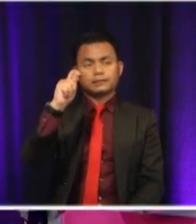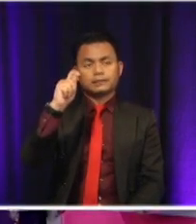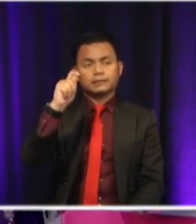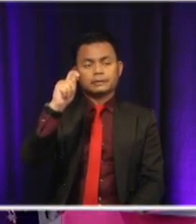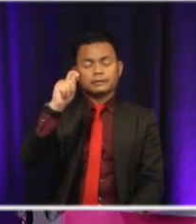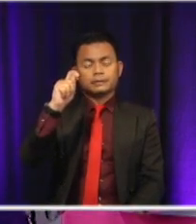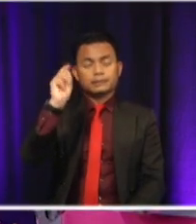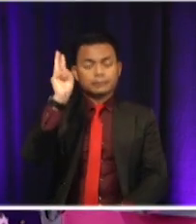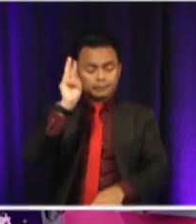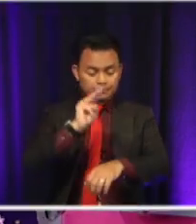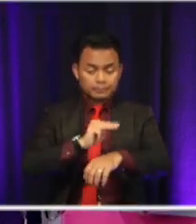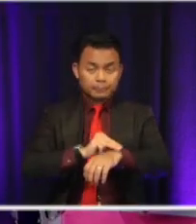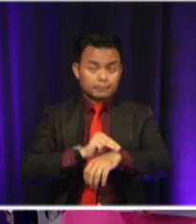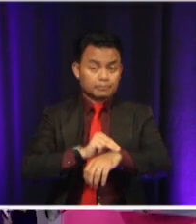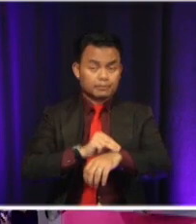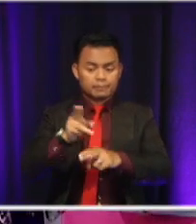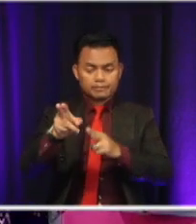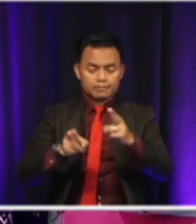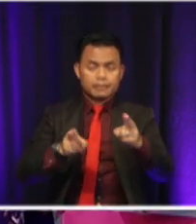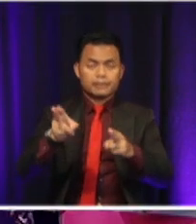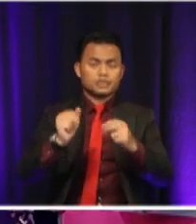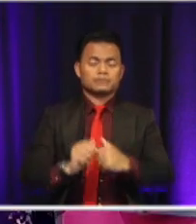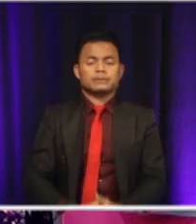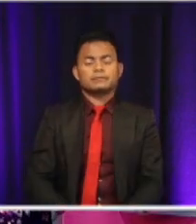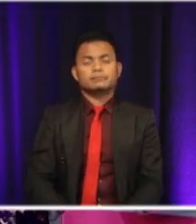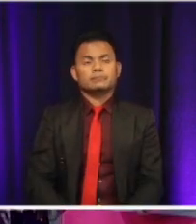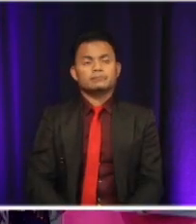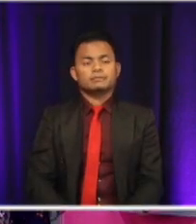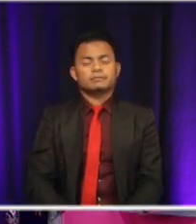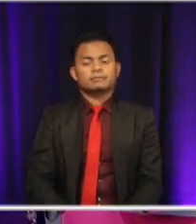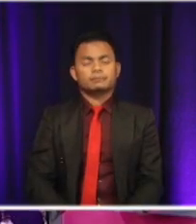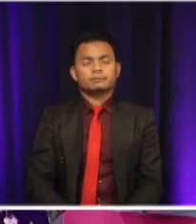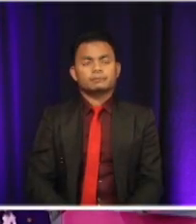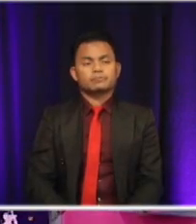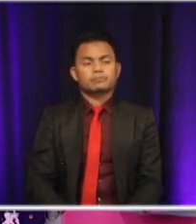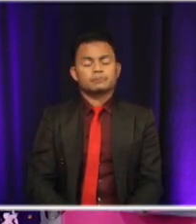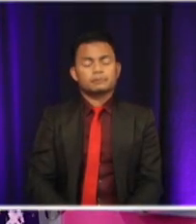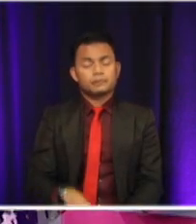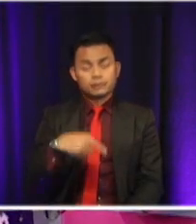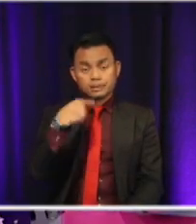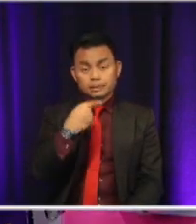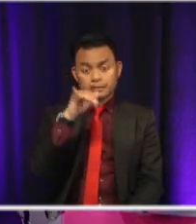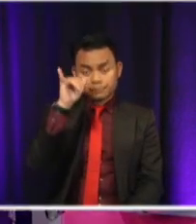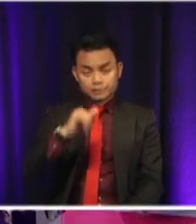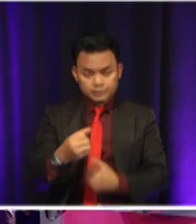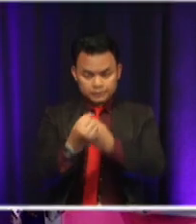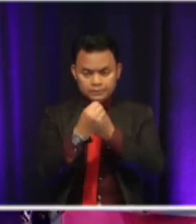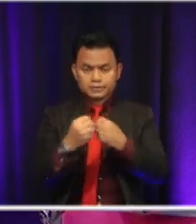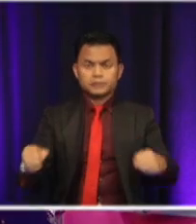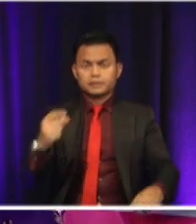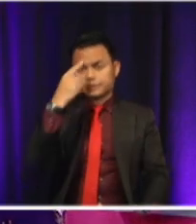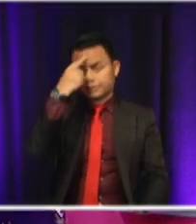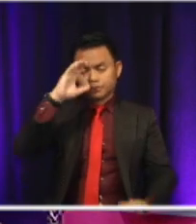would be none other than the assessment objectives. Those of you who are preparing for this paper, you know